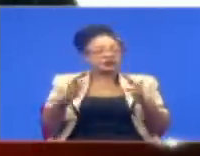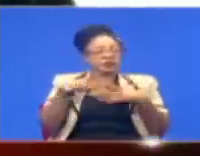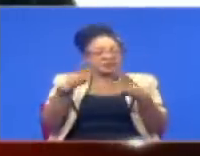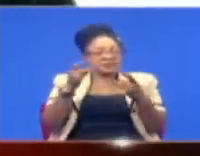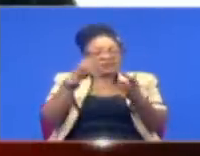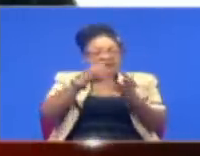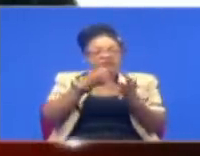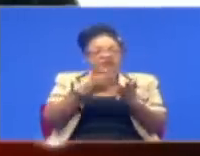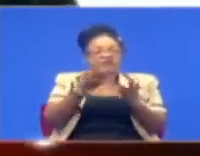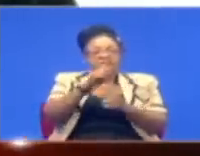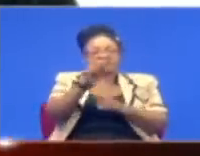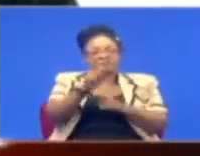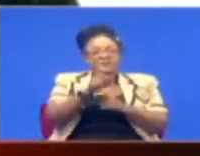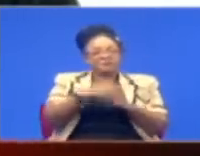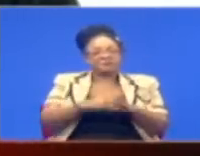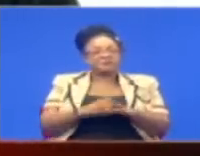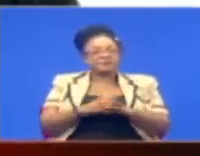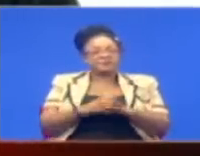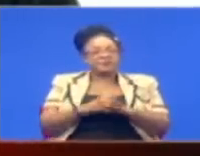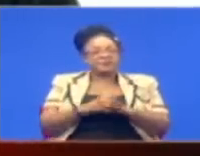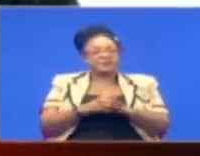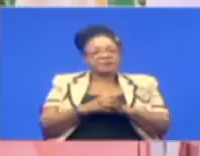involved.